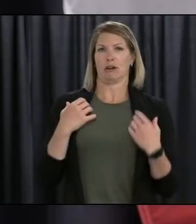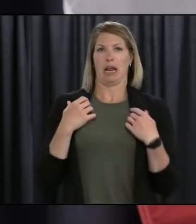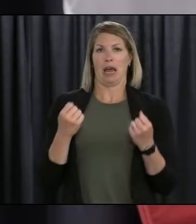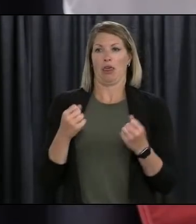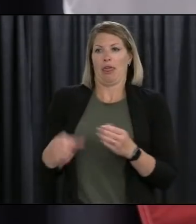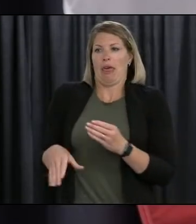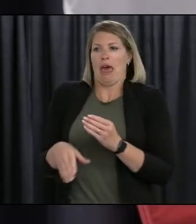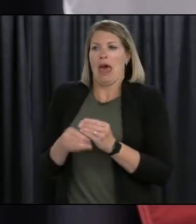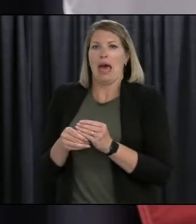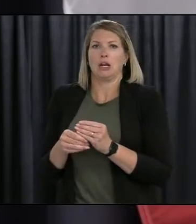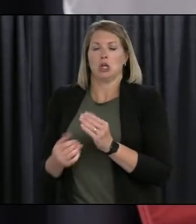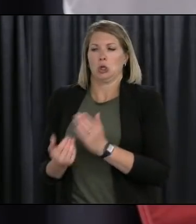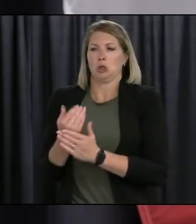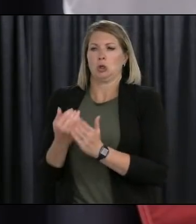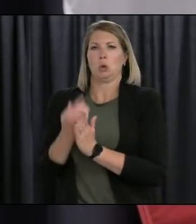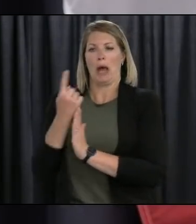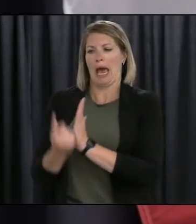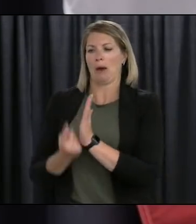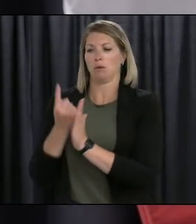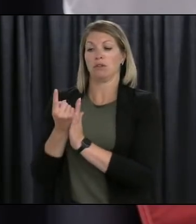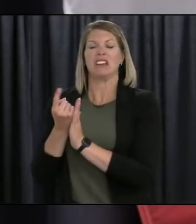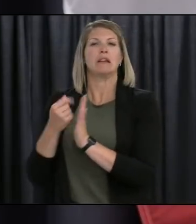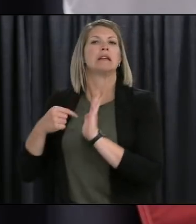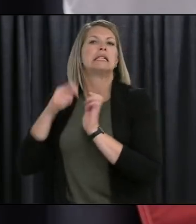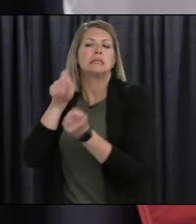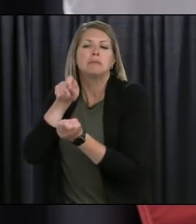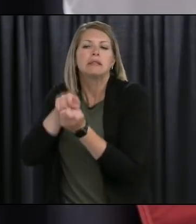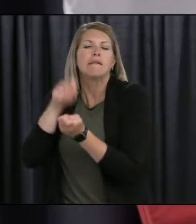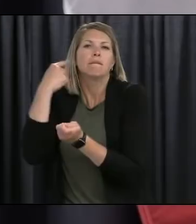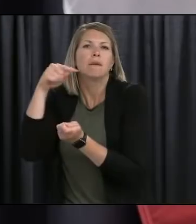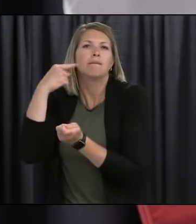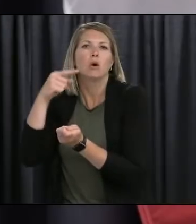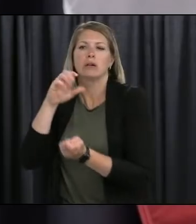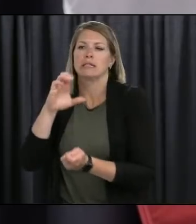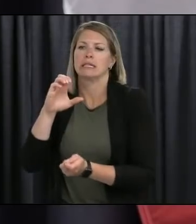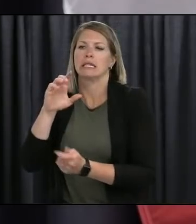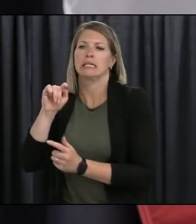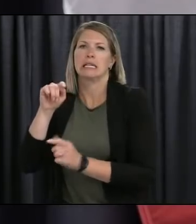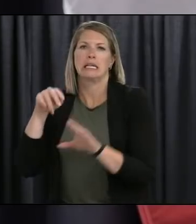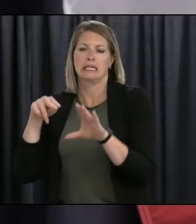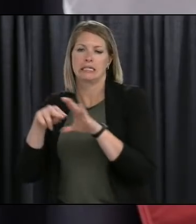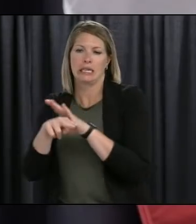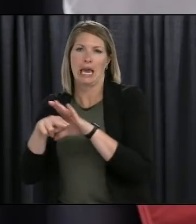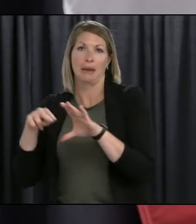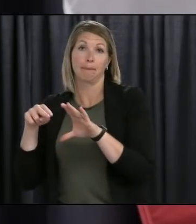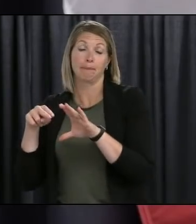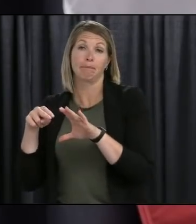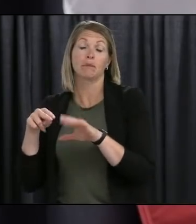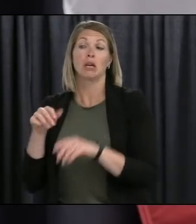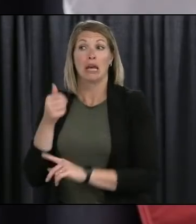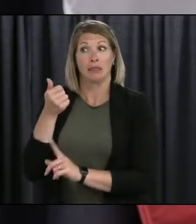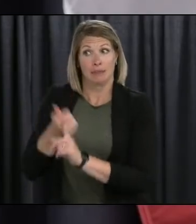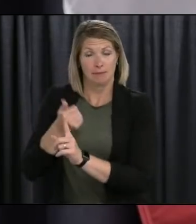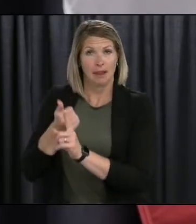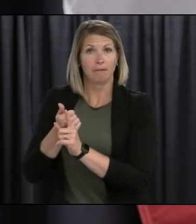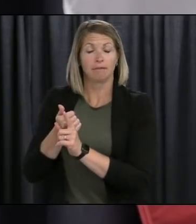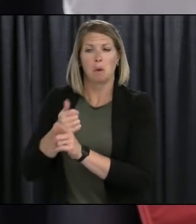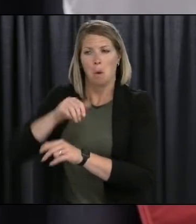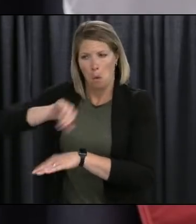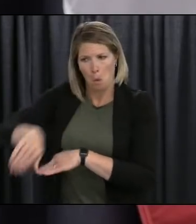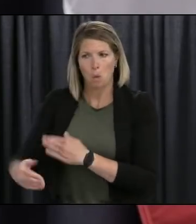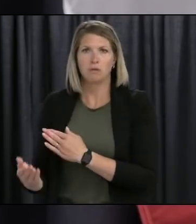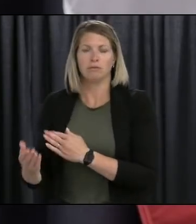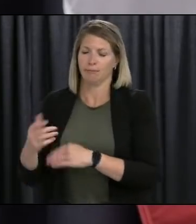at the weekend to deal with the backlog and wait times. Overtime, they have been instructed, should not